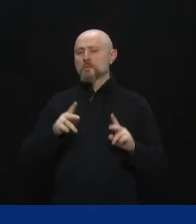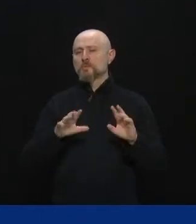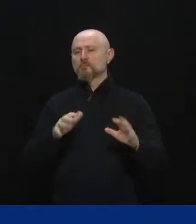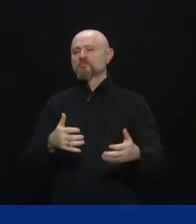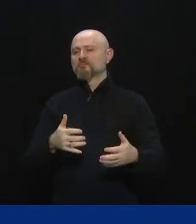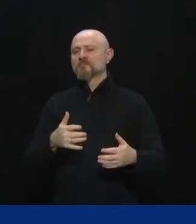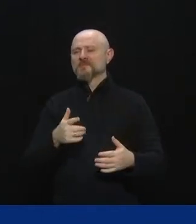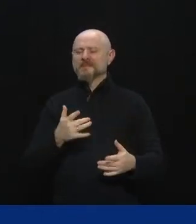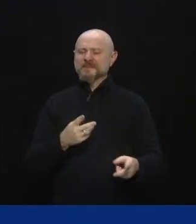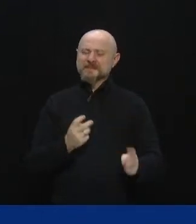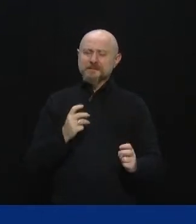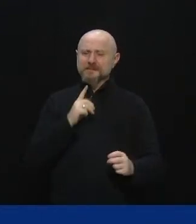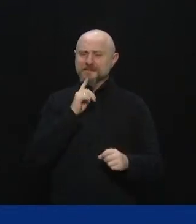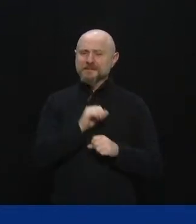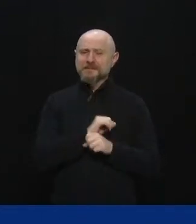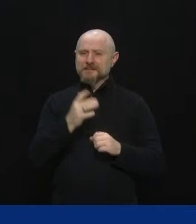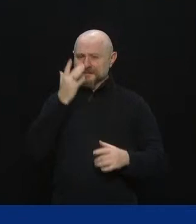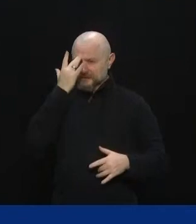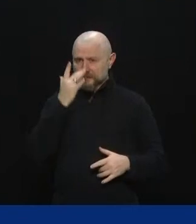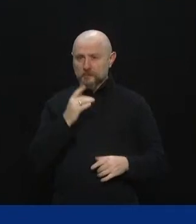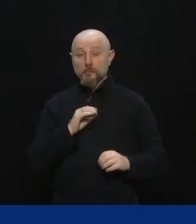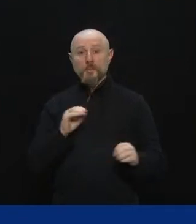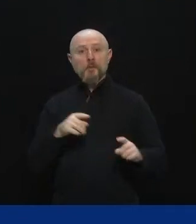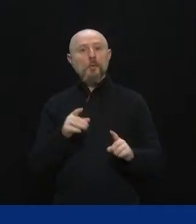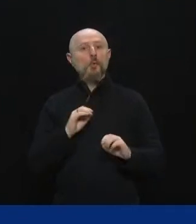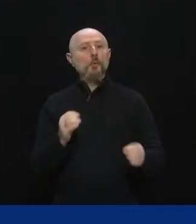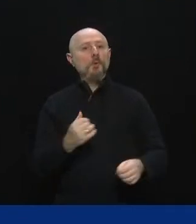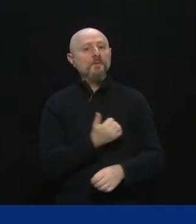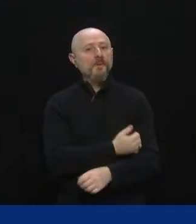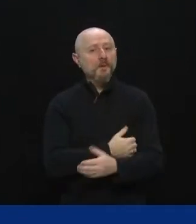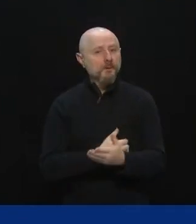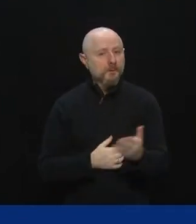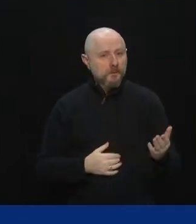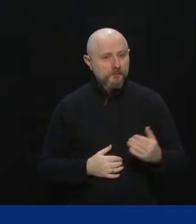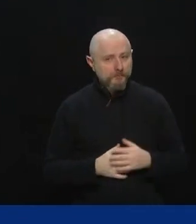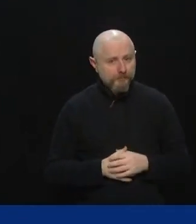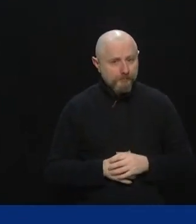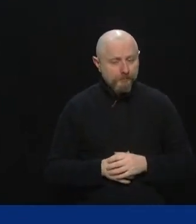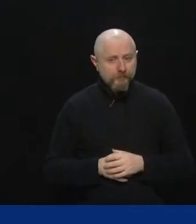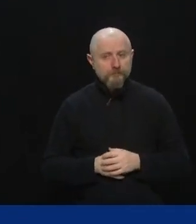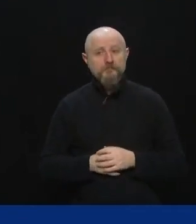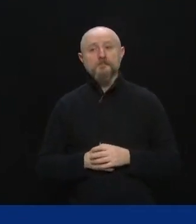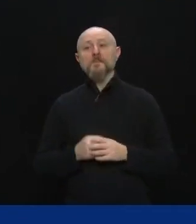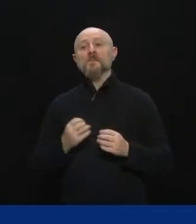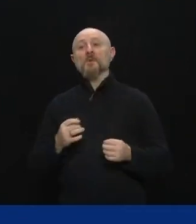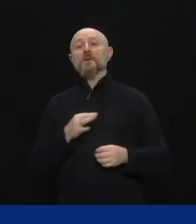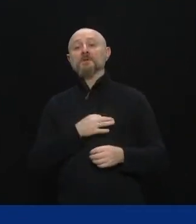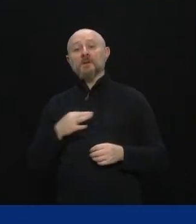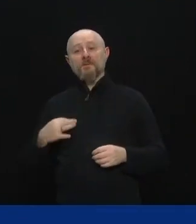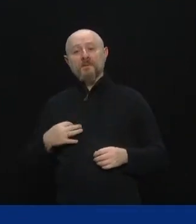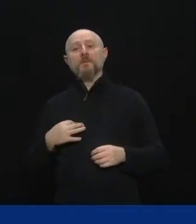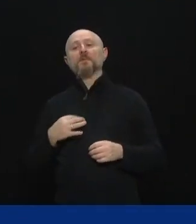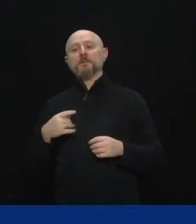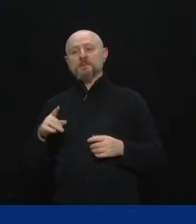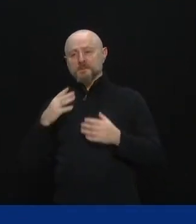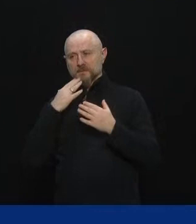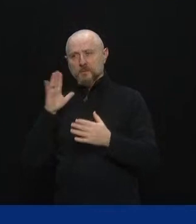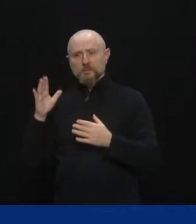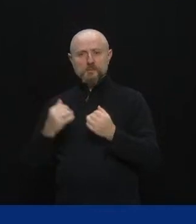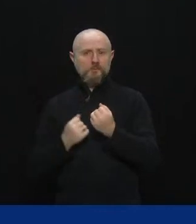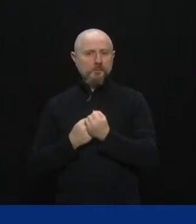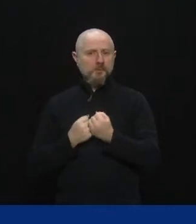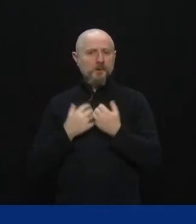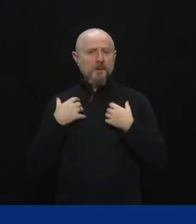unvaccinated. Staffing, as you know, has been tight. Thank you for all the support you're giving to healthcare workers.